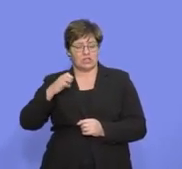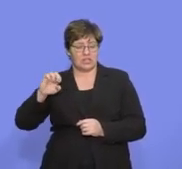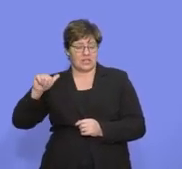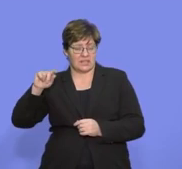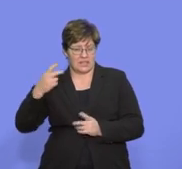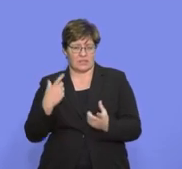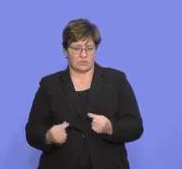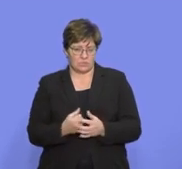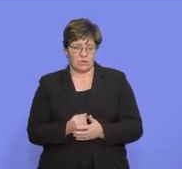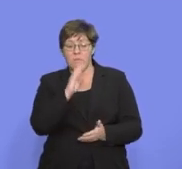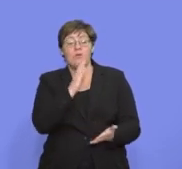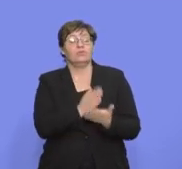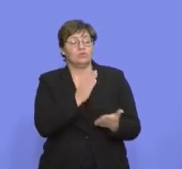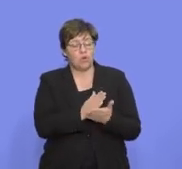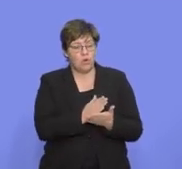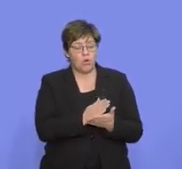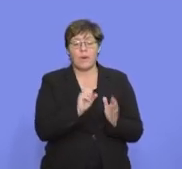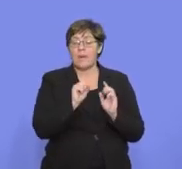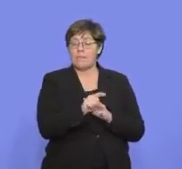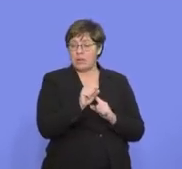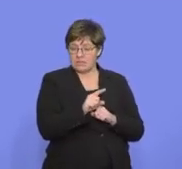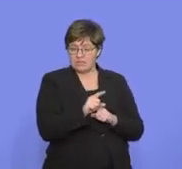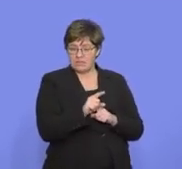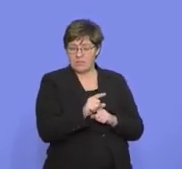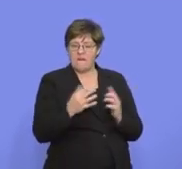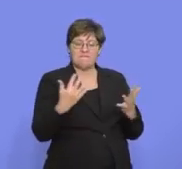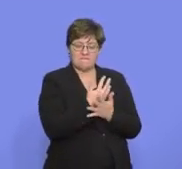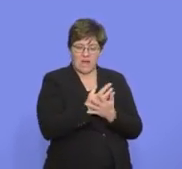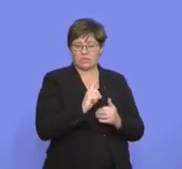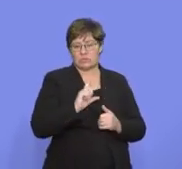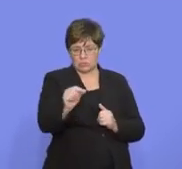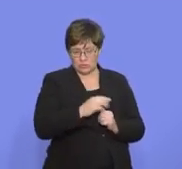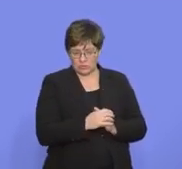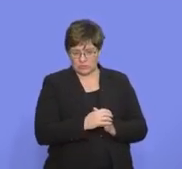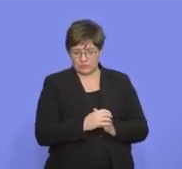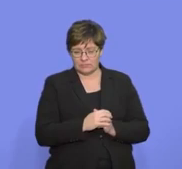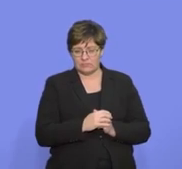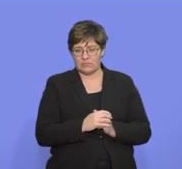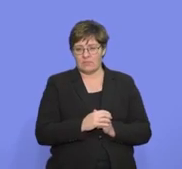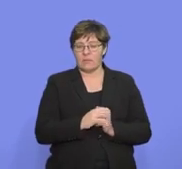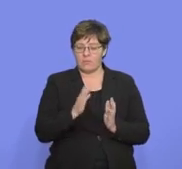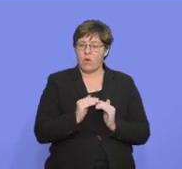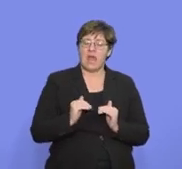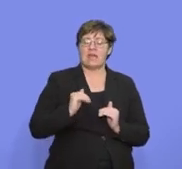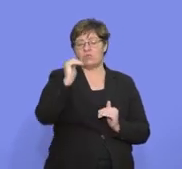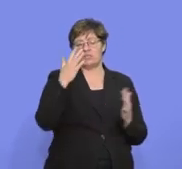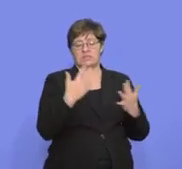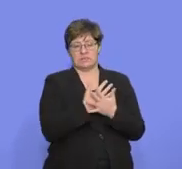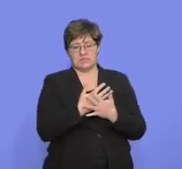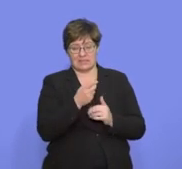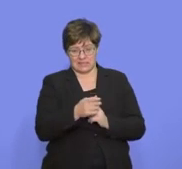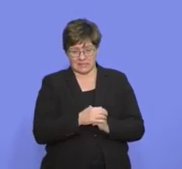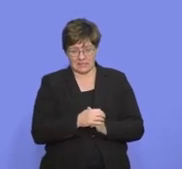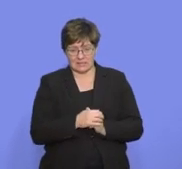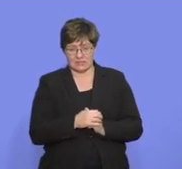the axon, and it ensures that this impulse will go there fast. It will move through there fast. So it increases the speed of